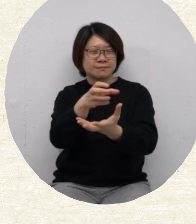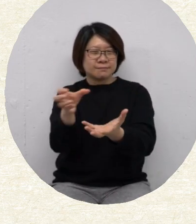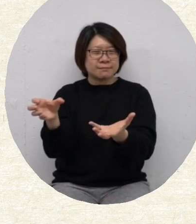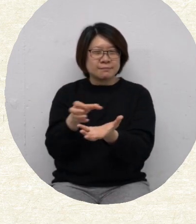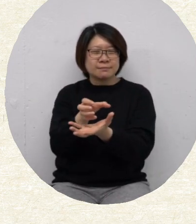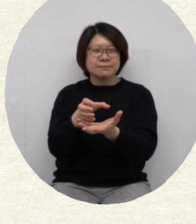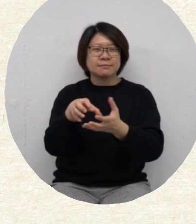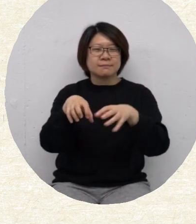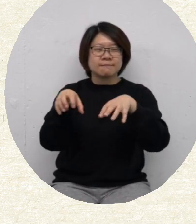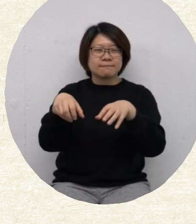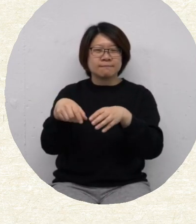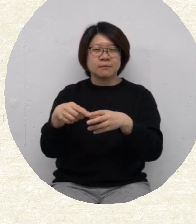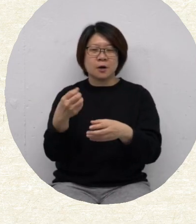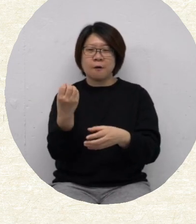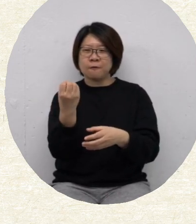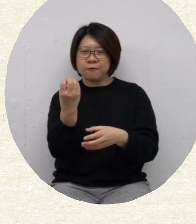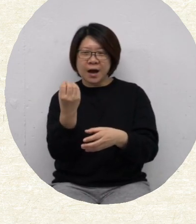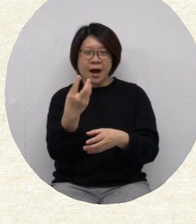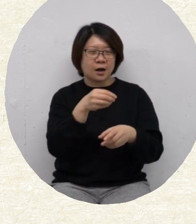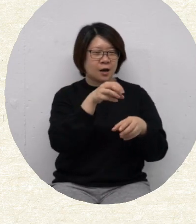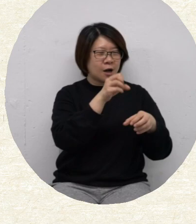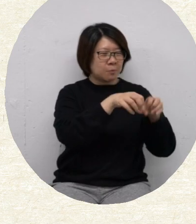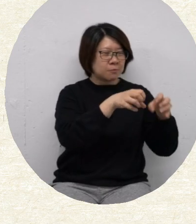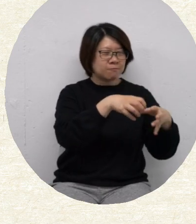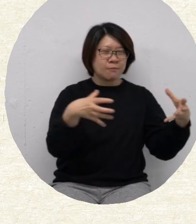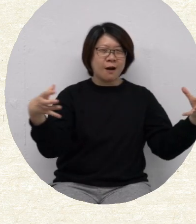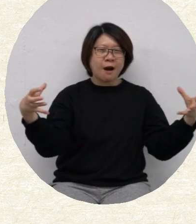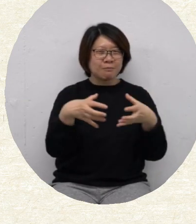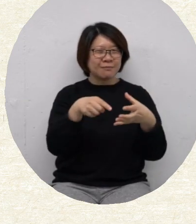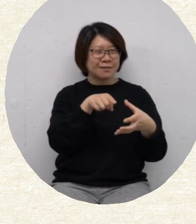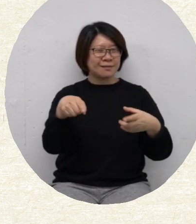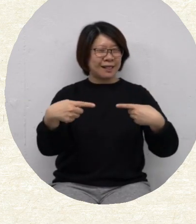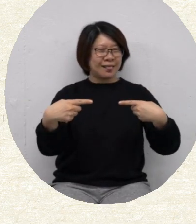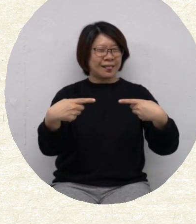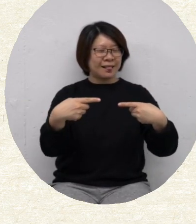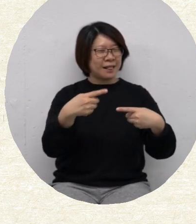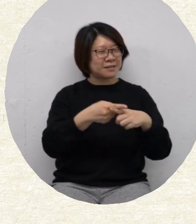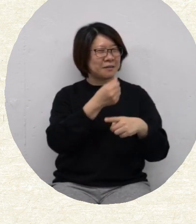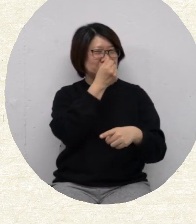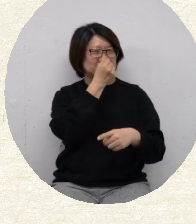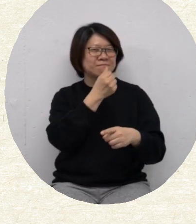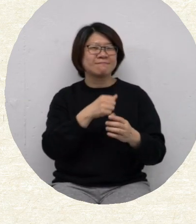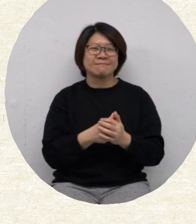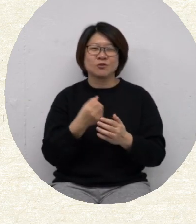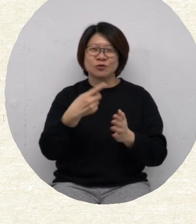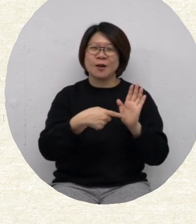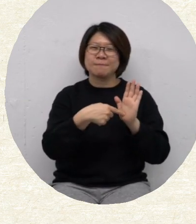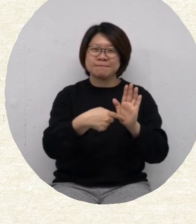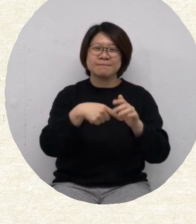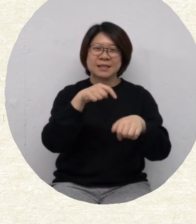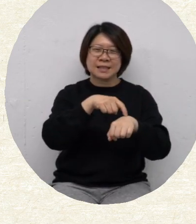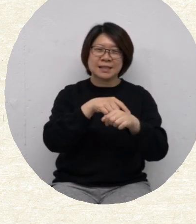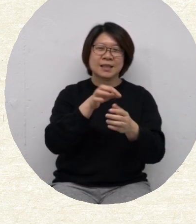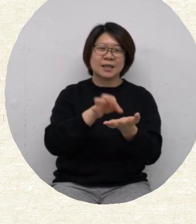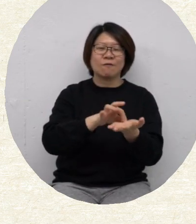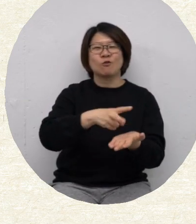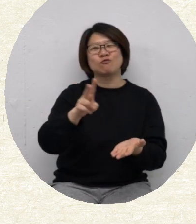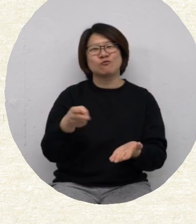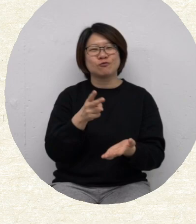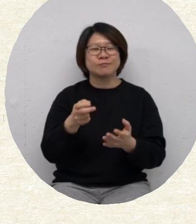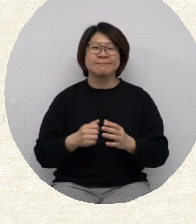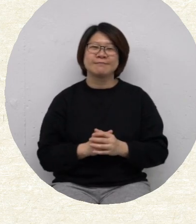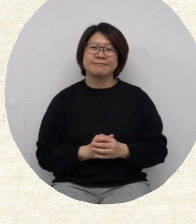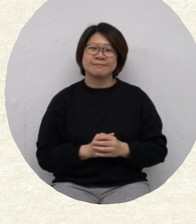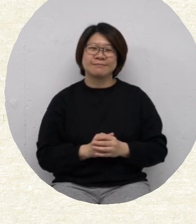traditional vases with disposable containers and explore how these unexpected combination of subject